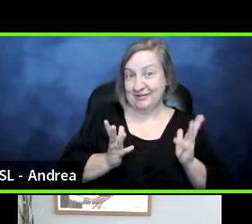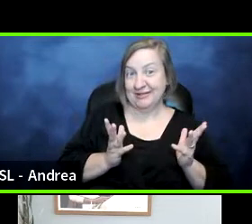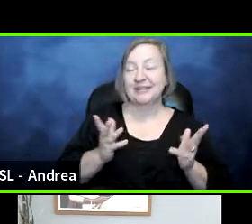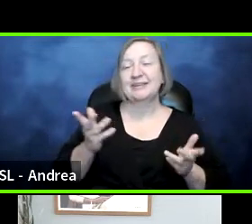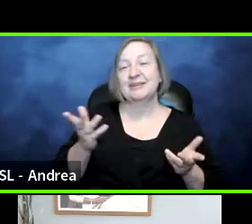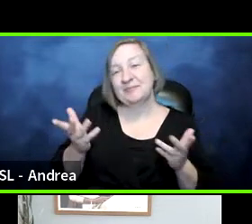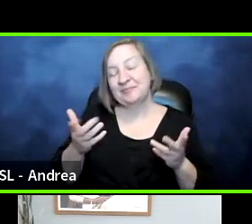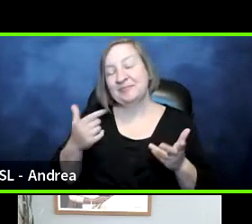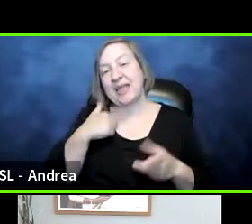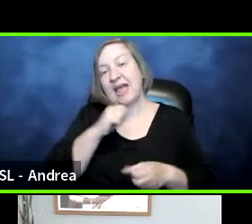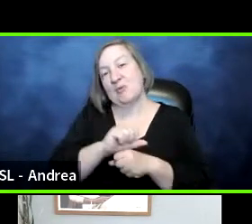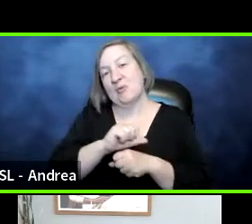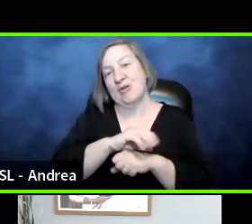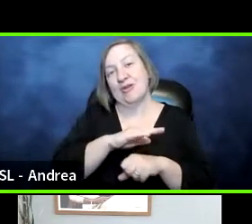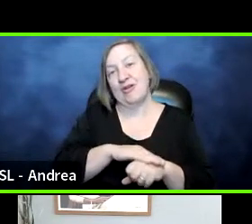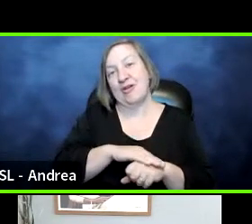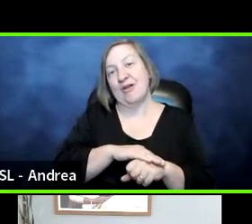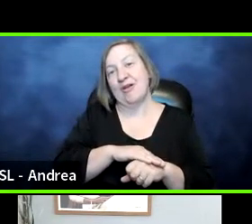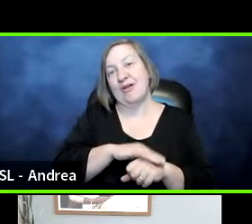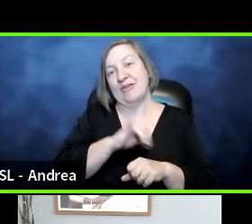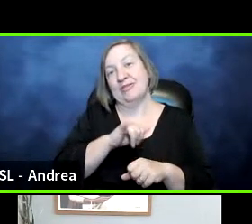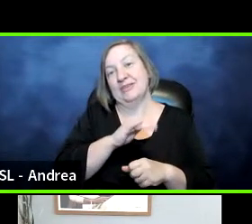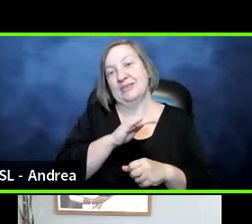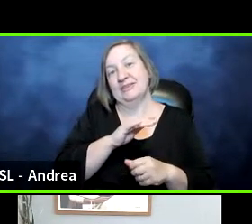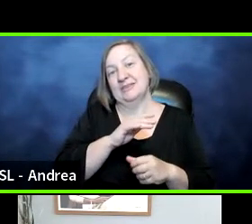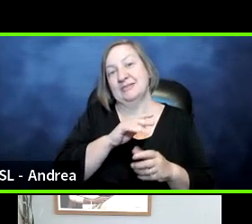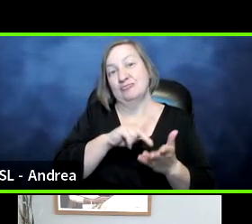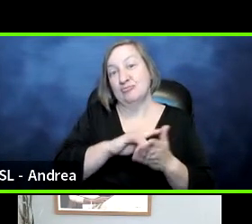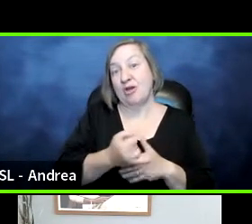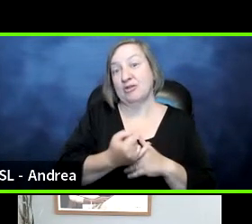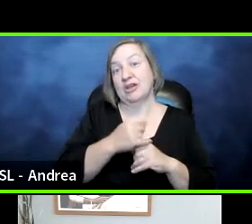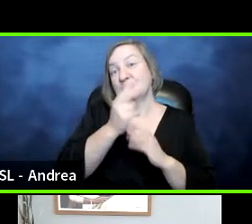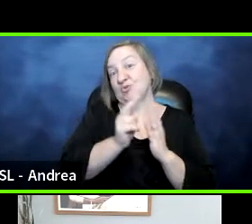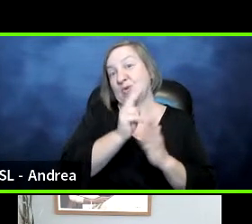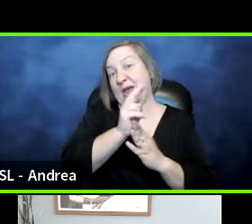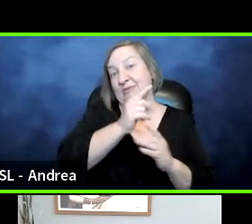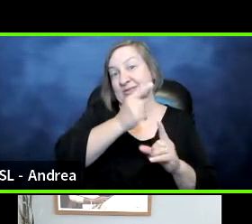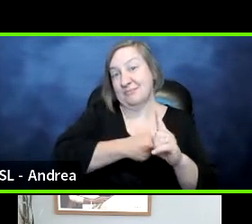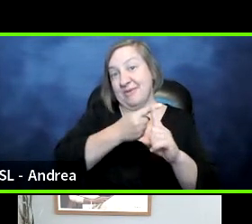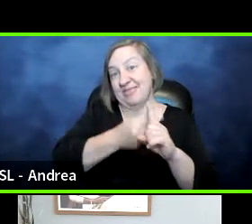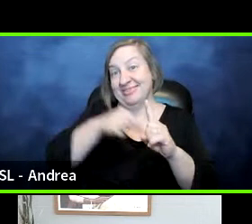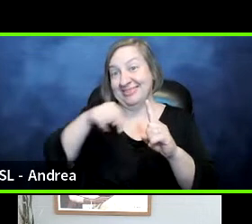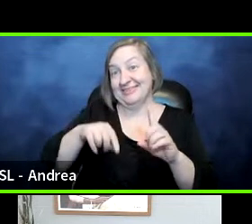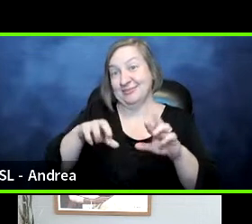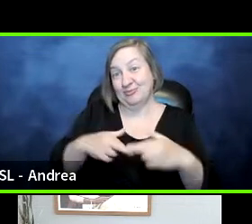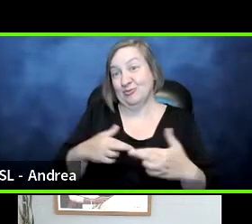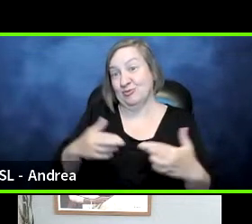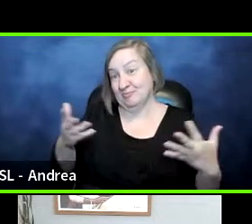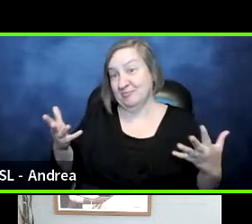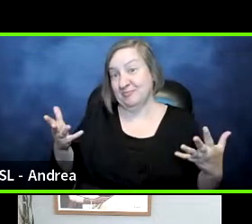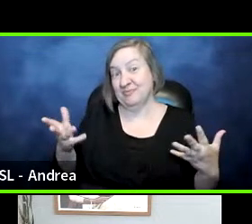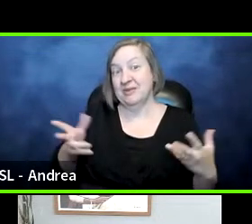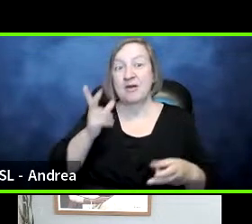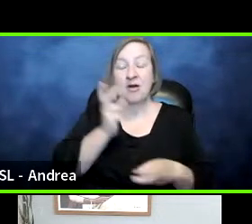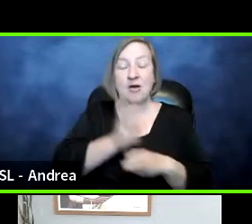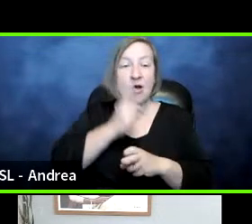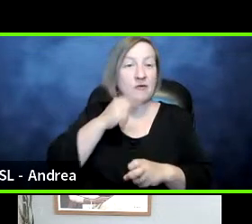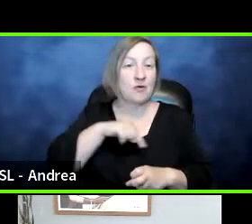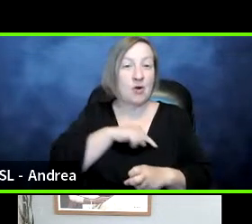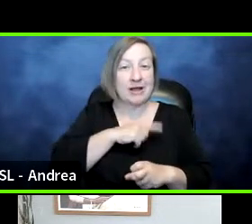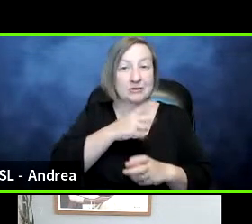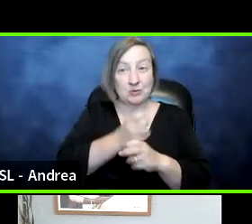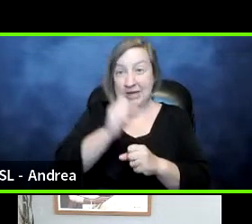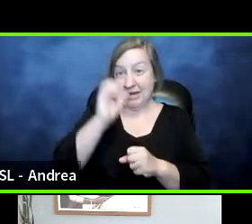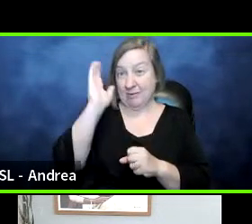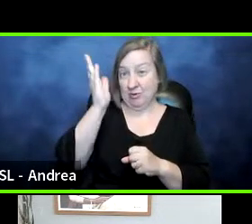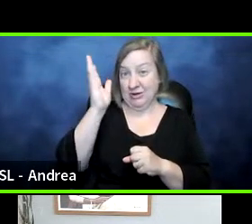I work on this part of this corner of the project 2 hours a month when we're in this room. And so it's really hard for us to get a presentation